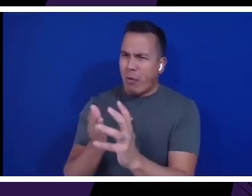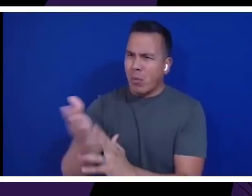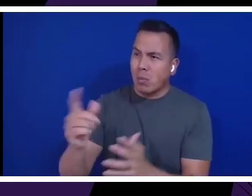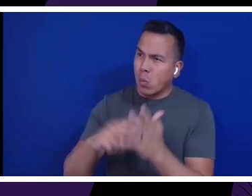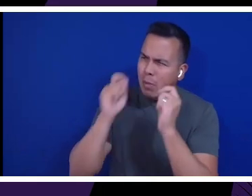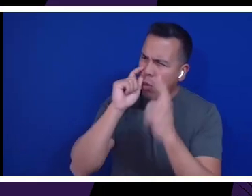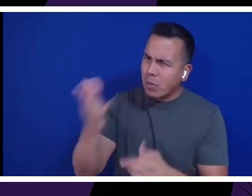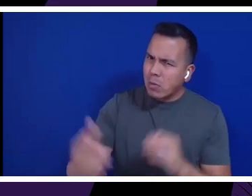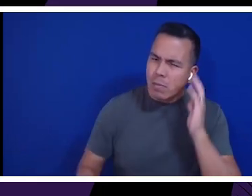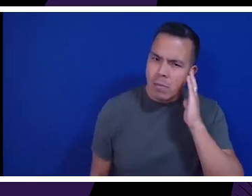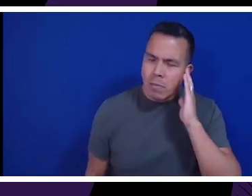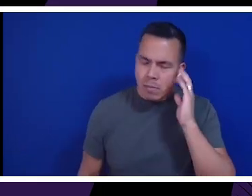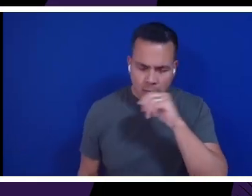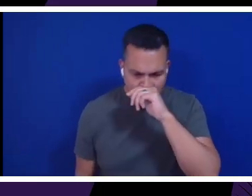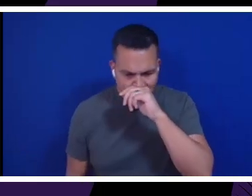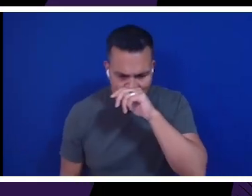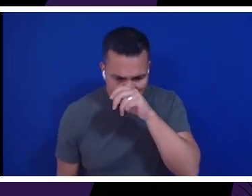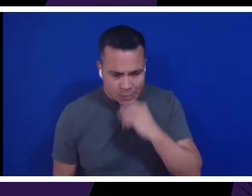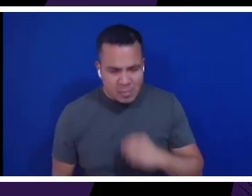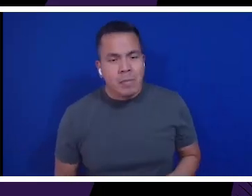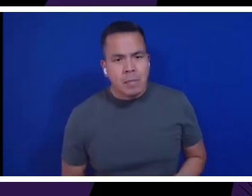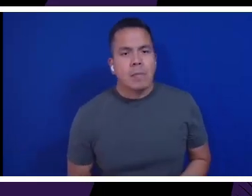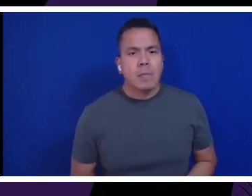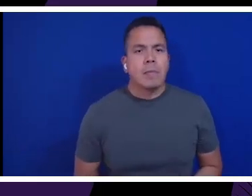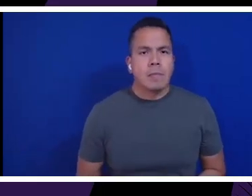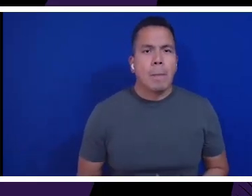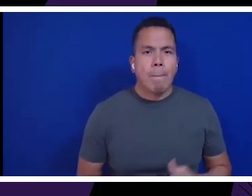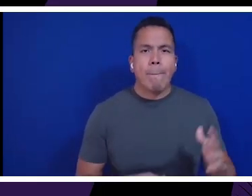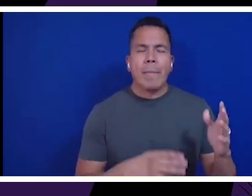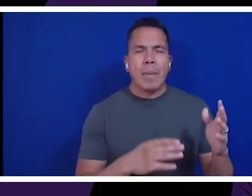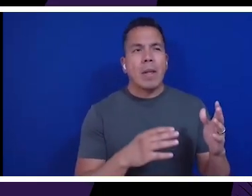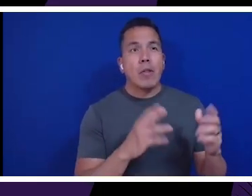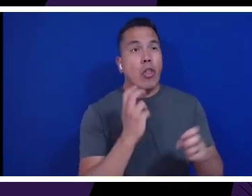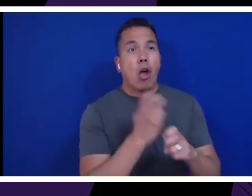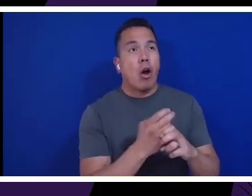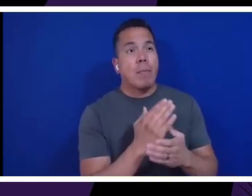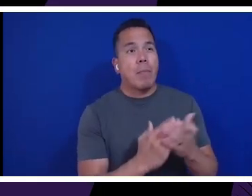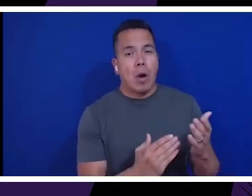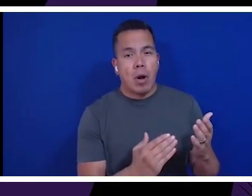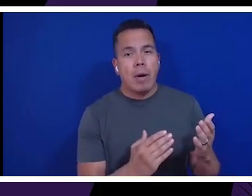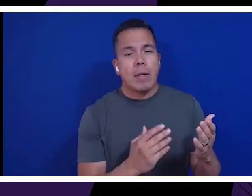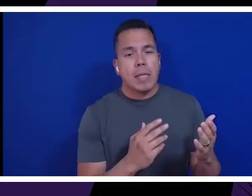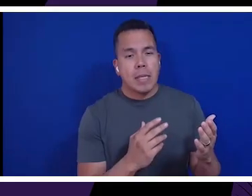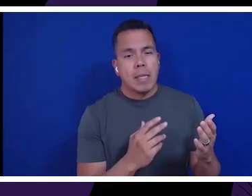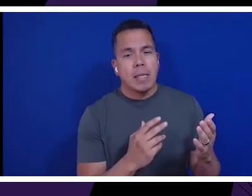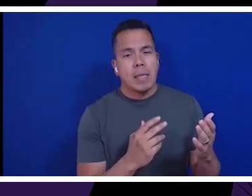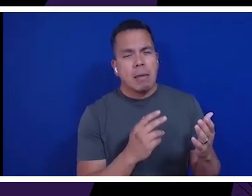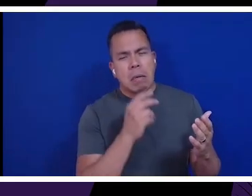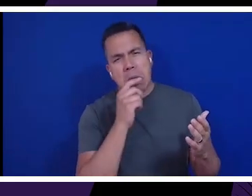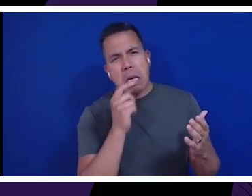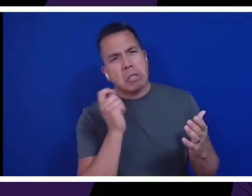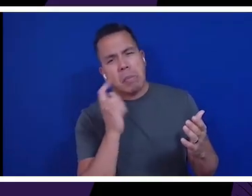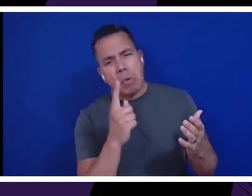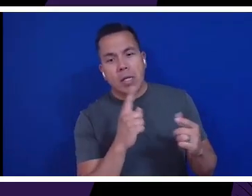I think the hardest part about it, maybe it wasn't unexpected, but I guess the level to how difficult it would be to add in